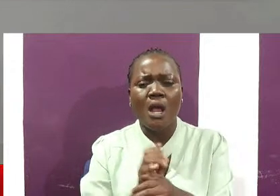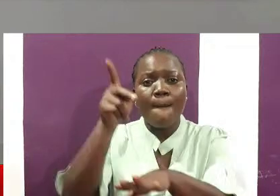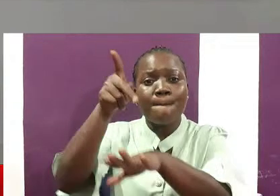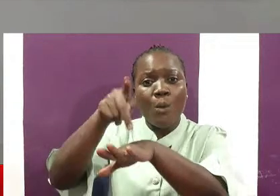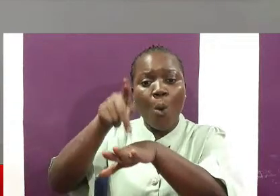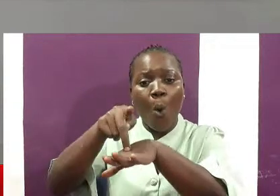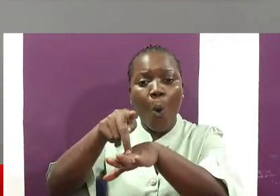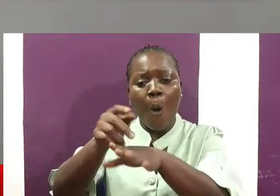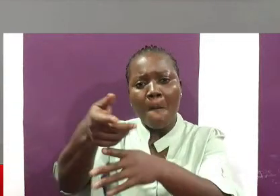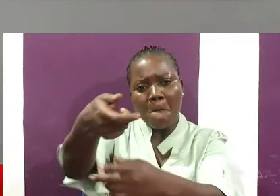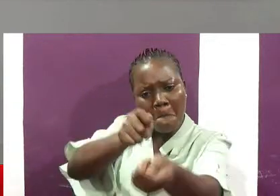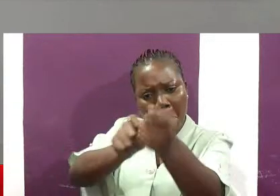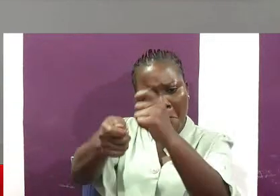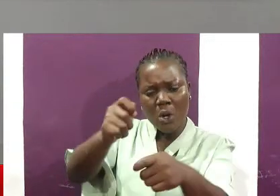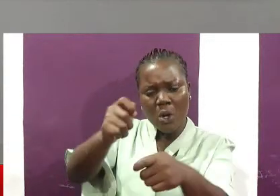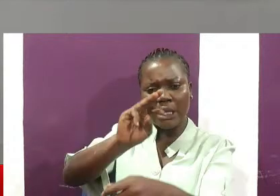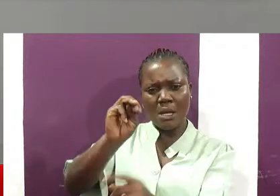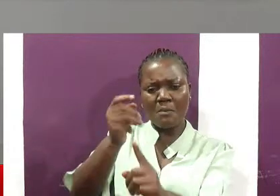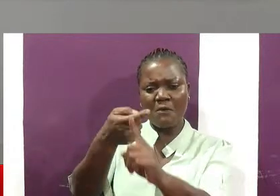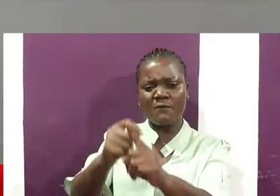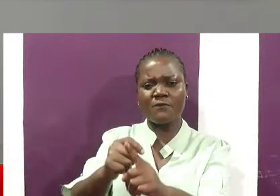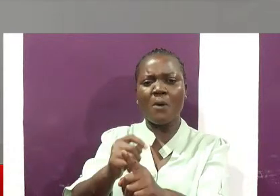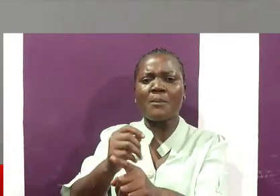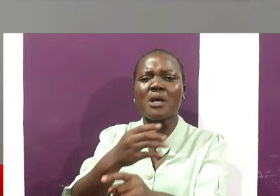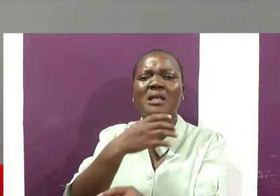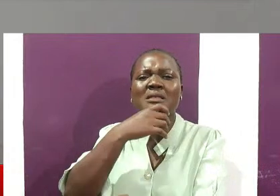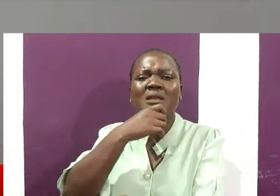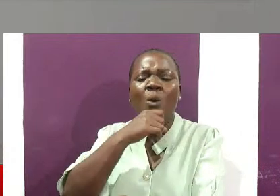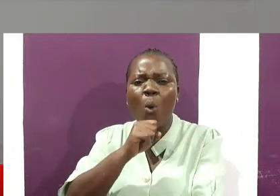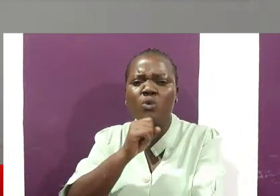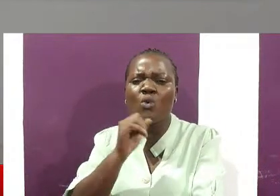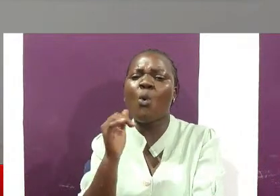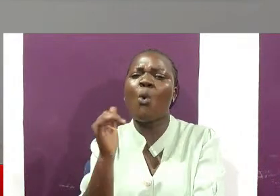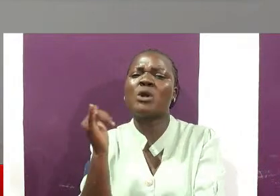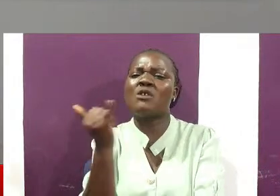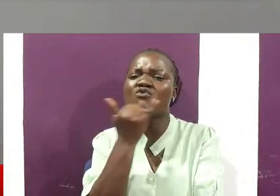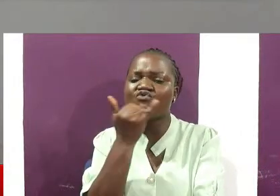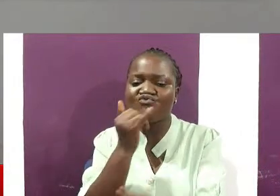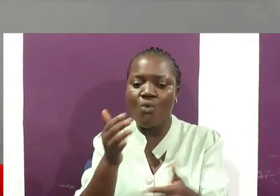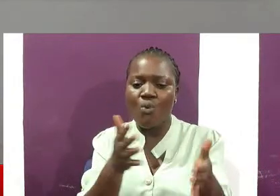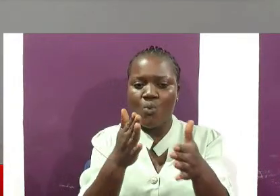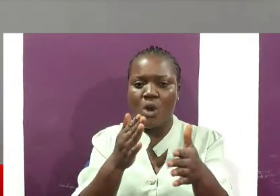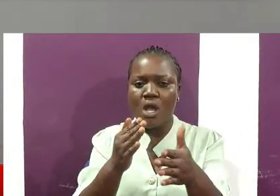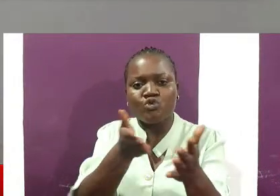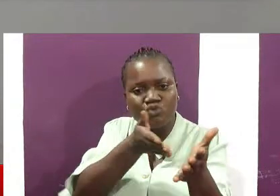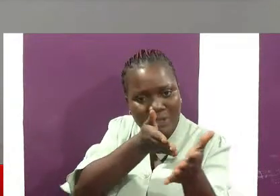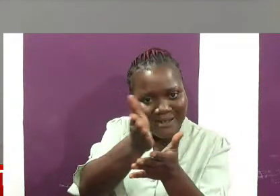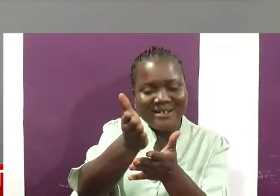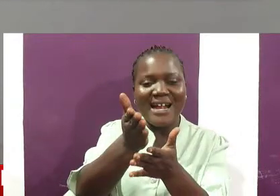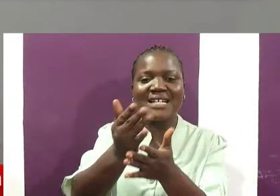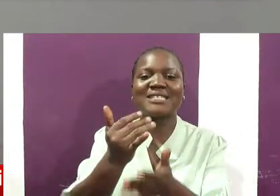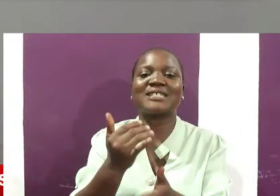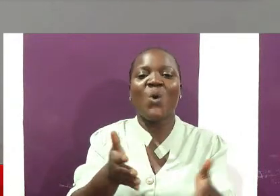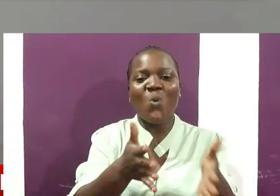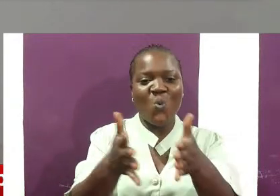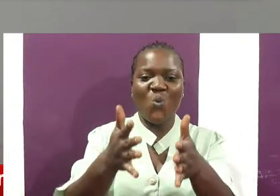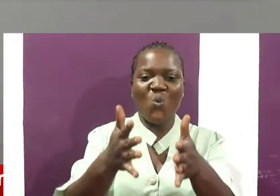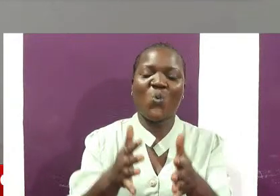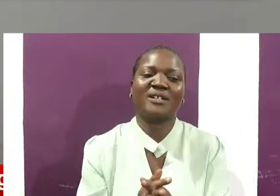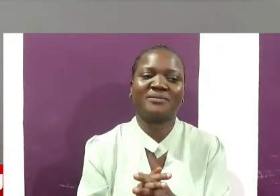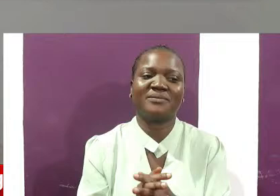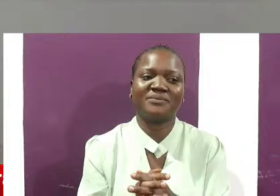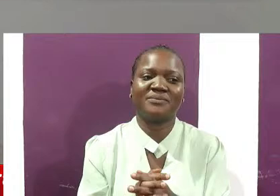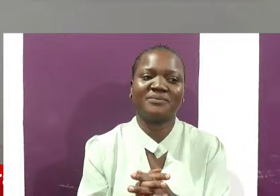ho afri de anya ho na odo omo abesi kwan baako pa eno de konkwa gye mu no. This is always what Jesus intended.